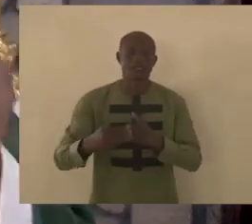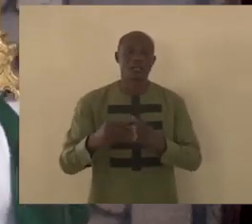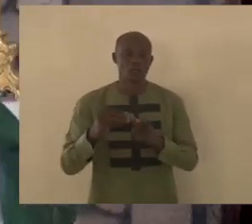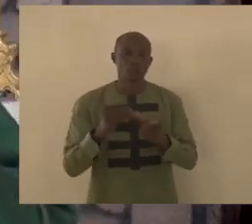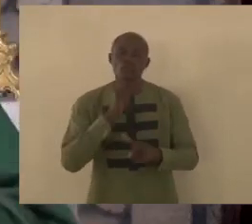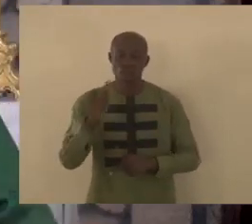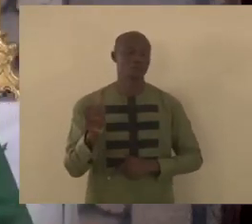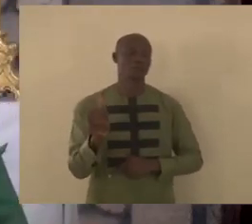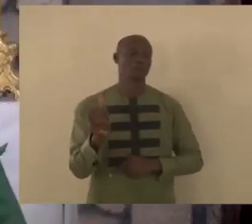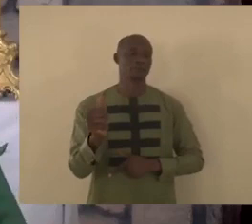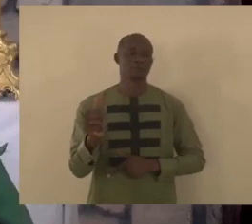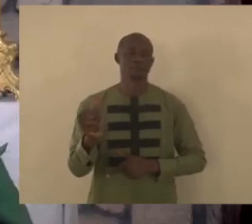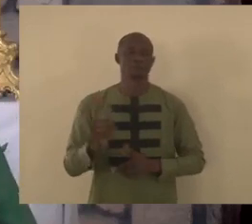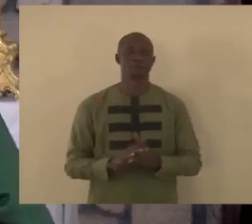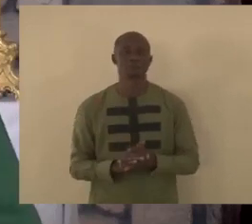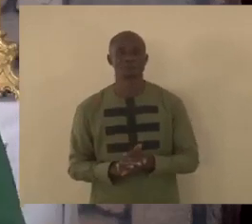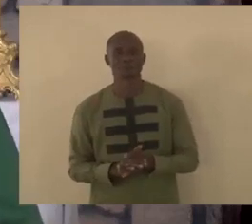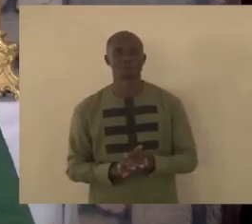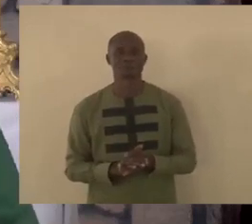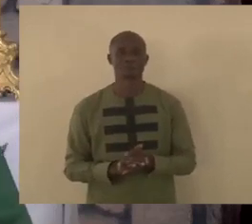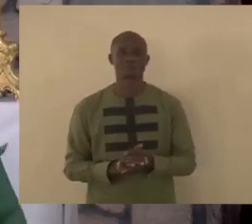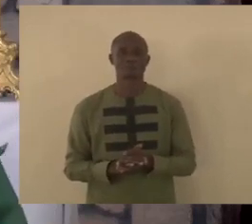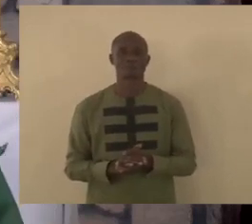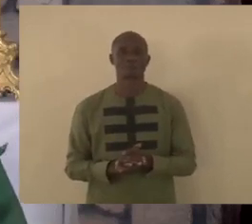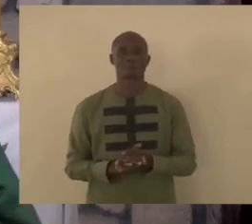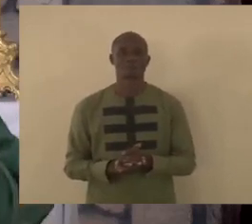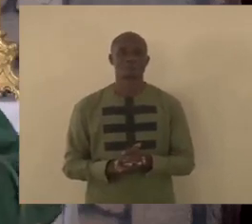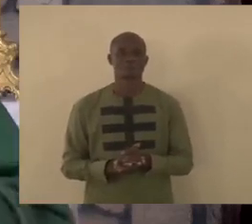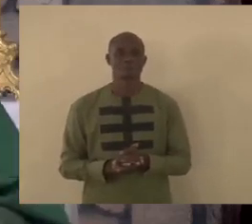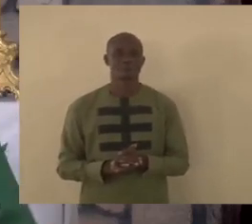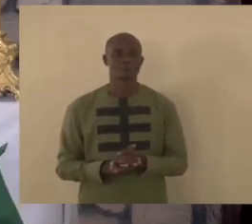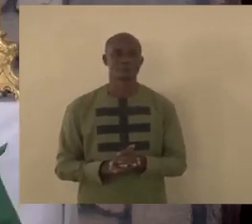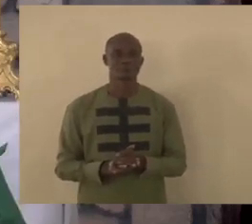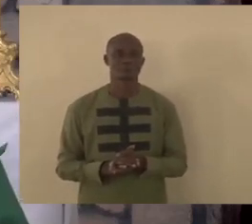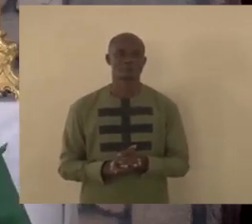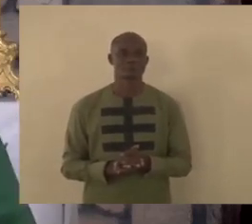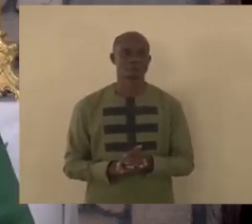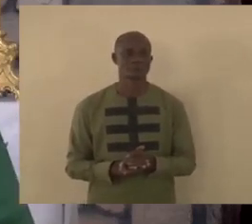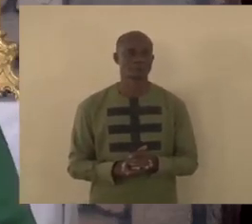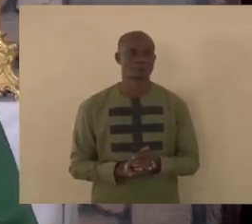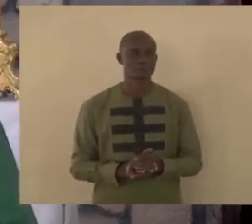not, leadership remains what? Remains service. Thank you.